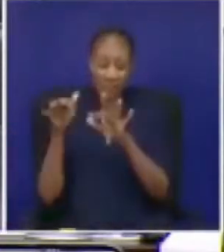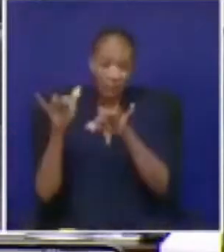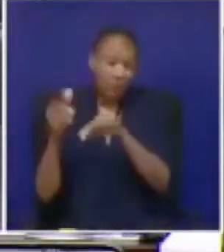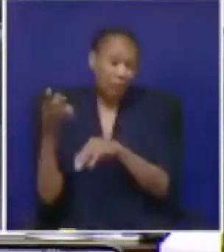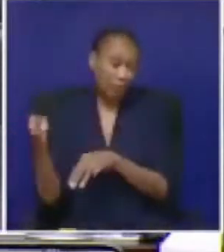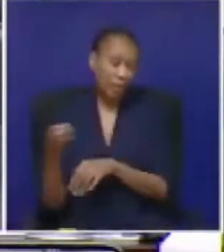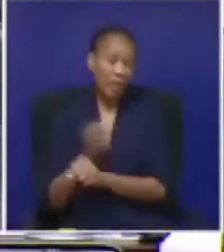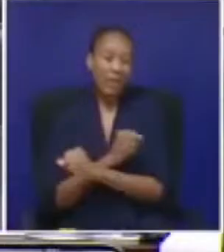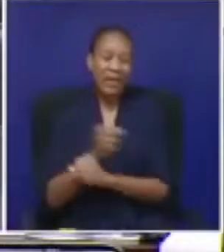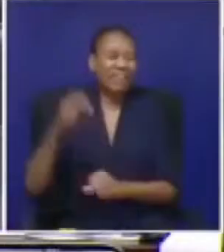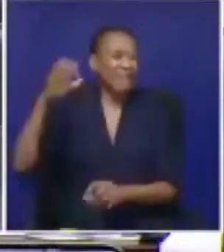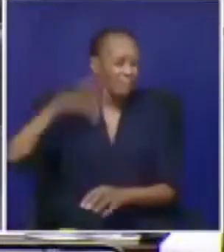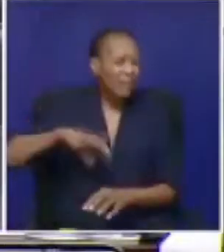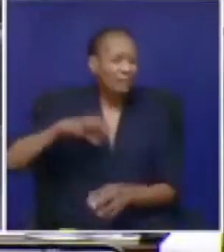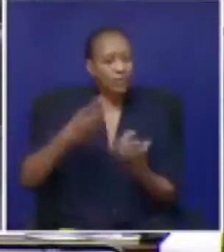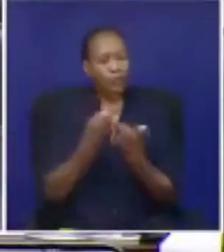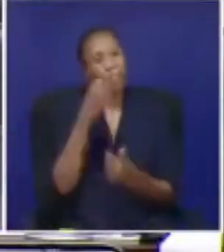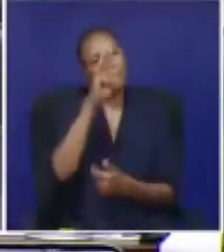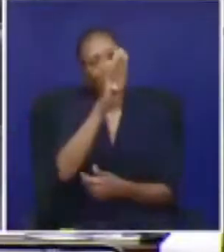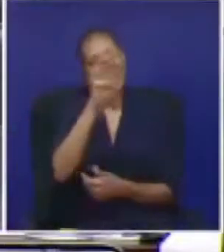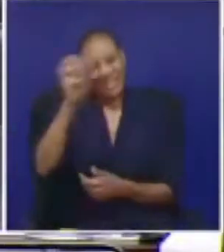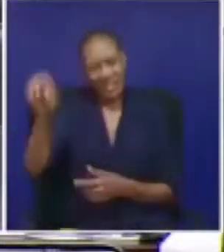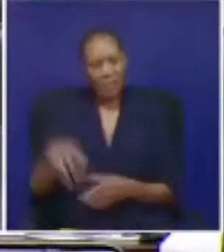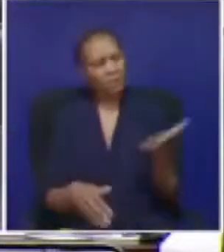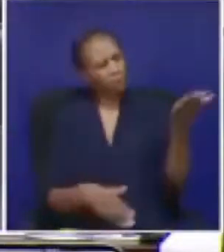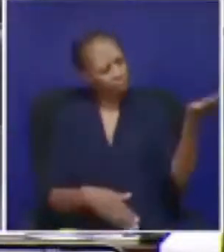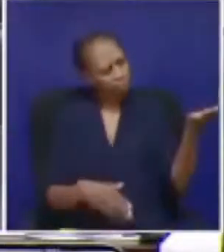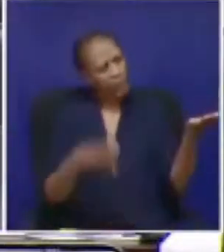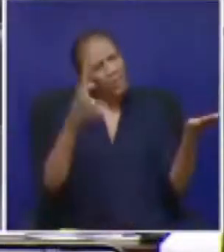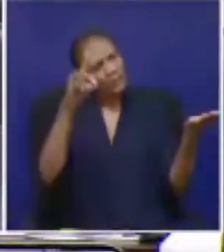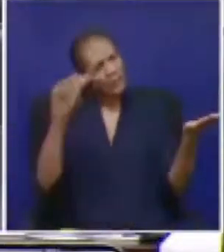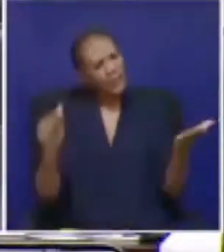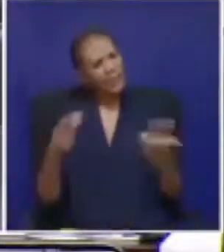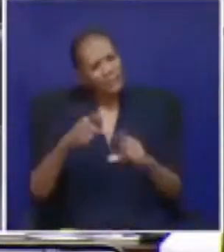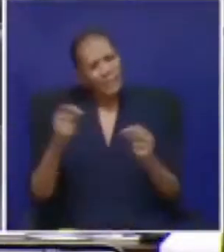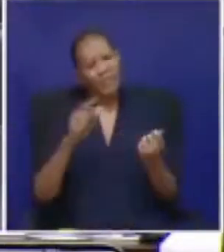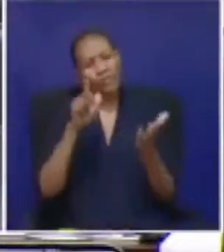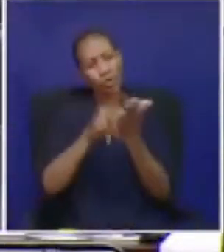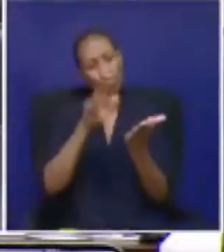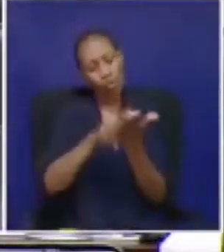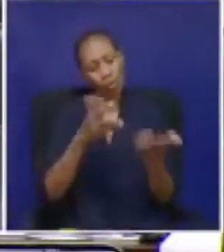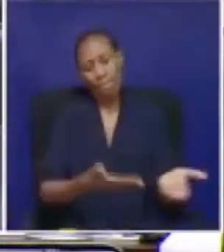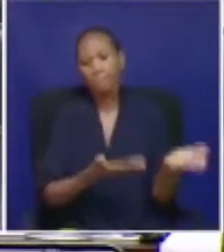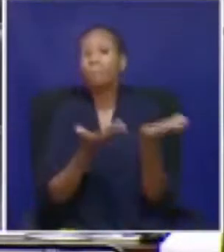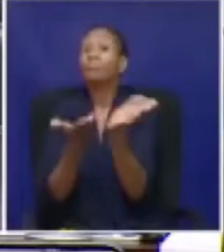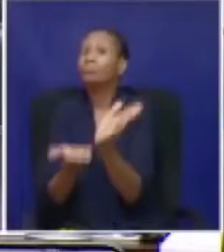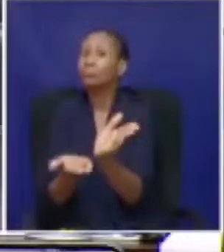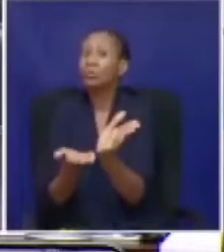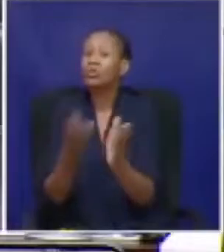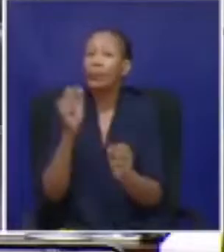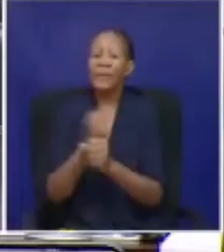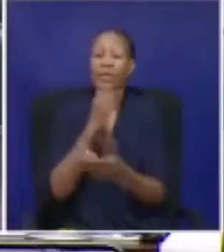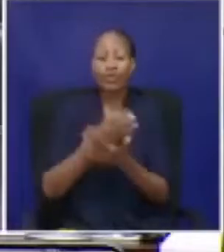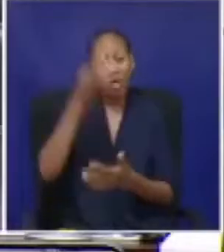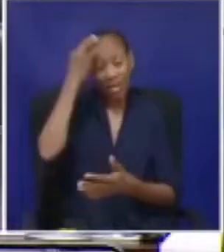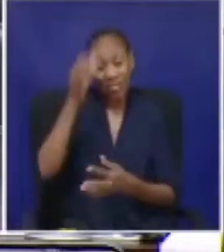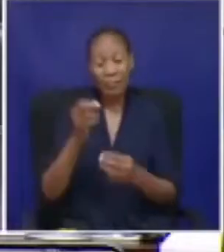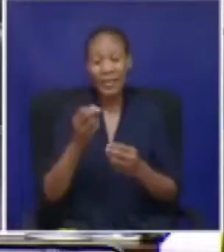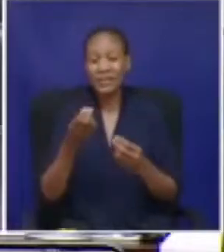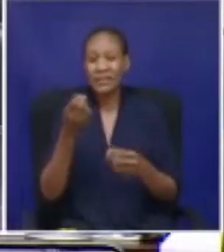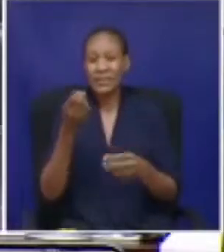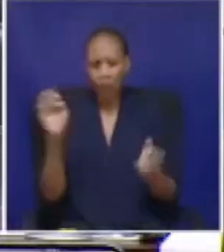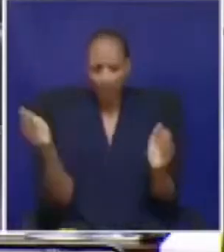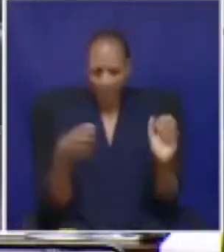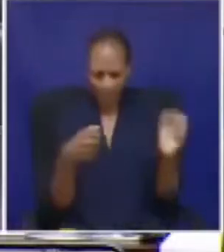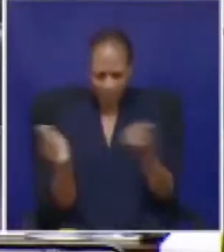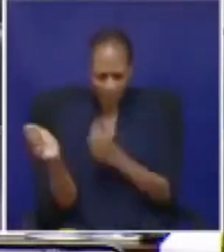never benefited from BEE. Deputy President, the DA has tabled legislation to ensure government procurement grows our economy, creates jobs,